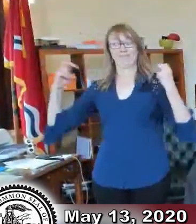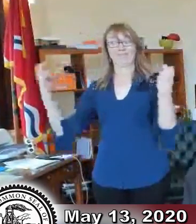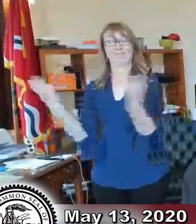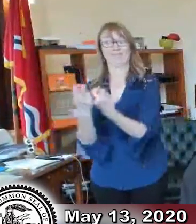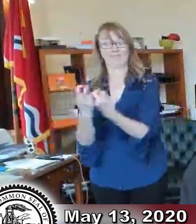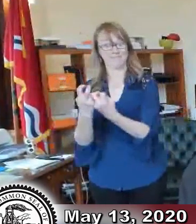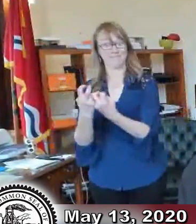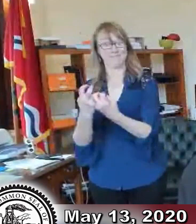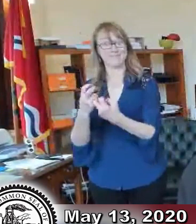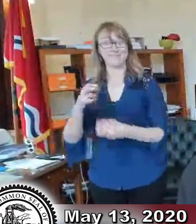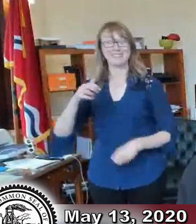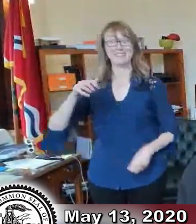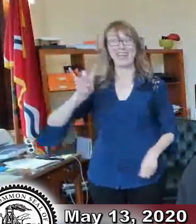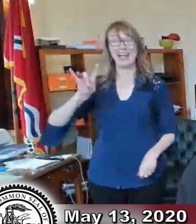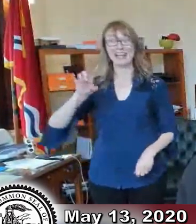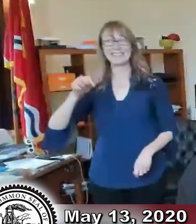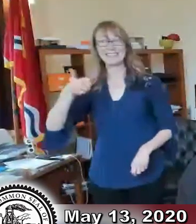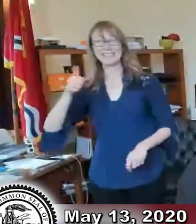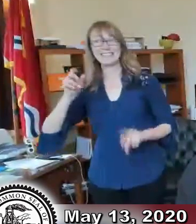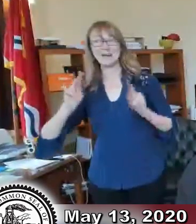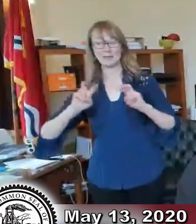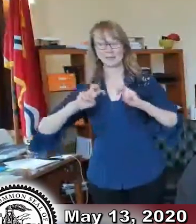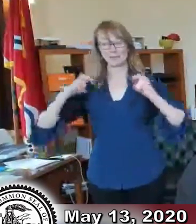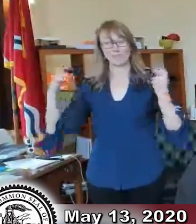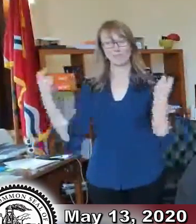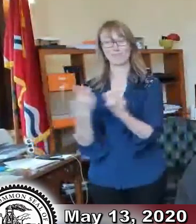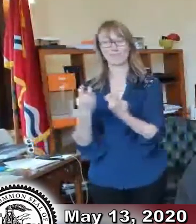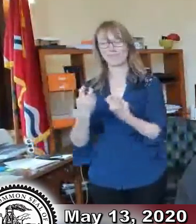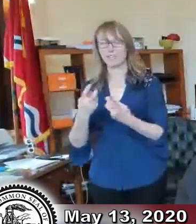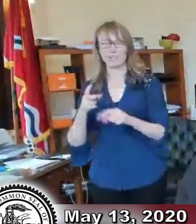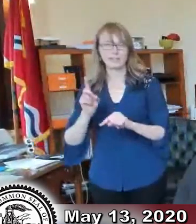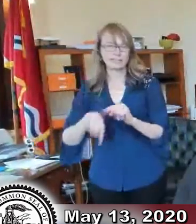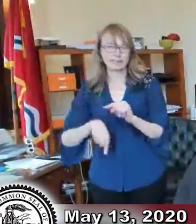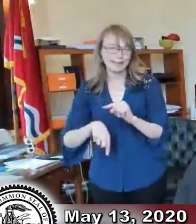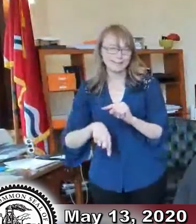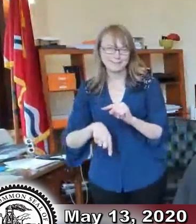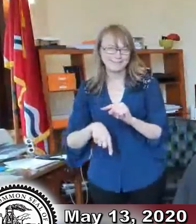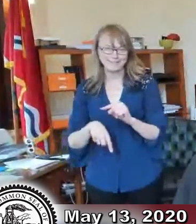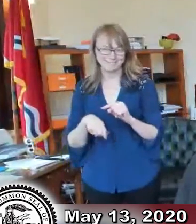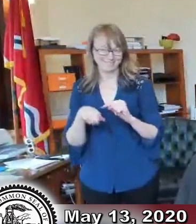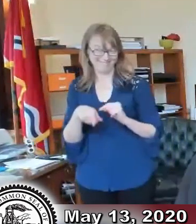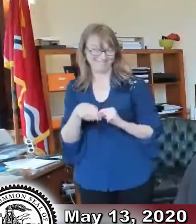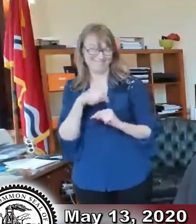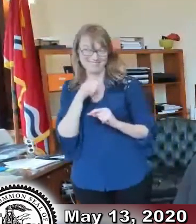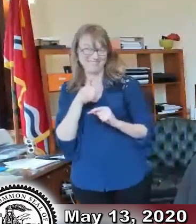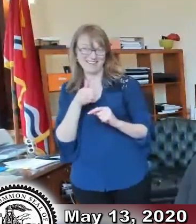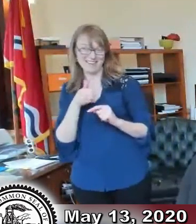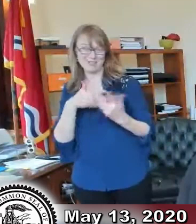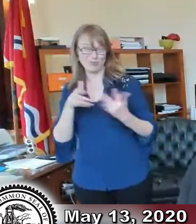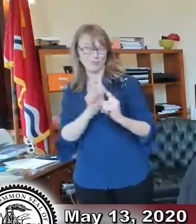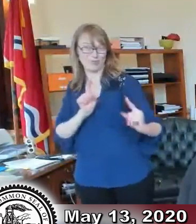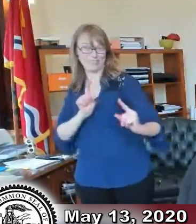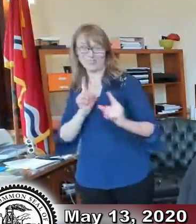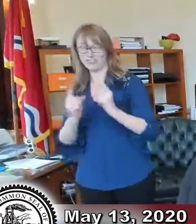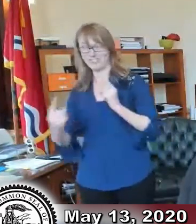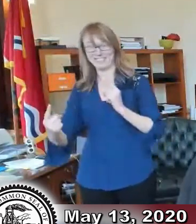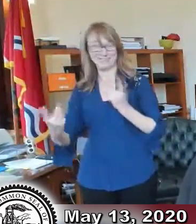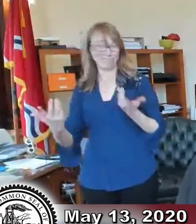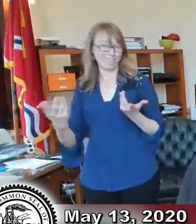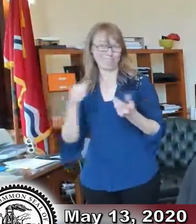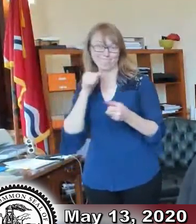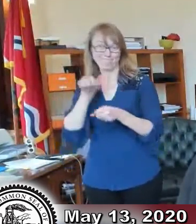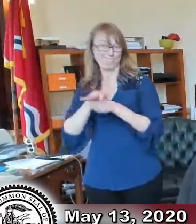around it and have that be social distancing. So there'll be a lot of changes even when they are able to